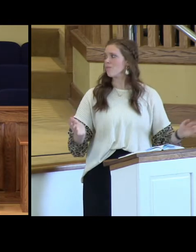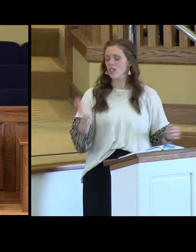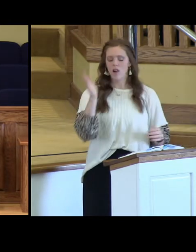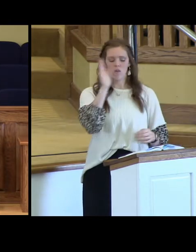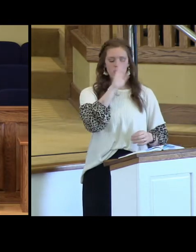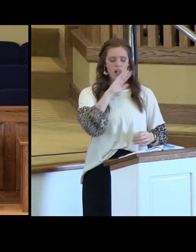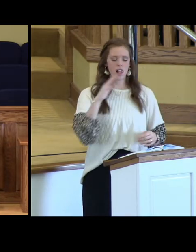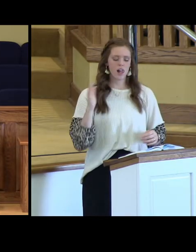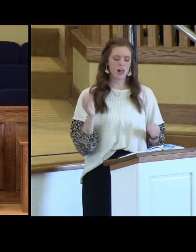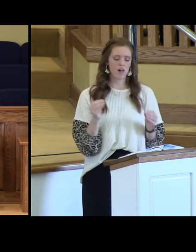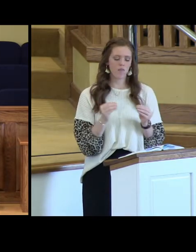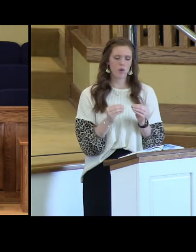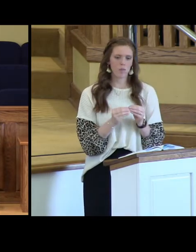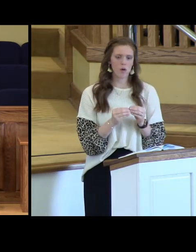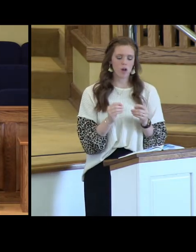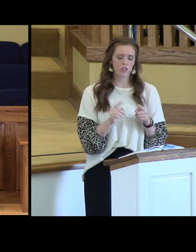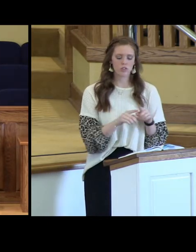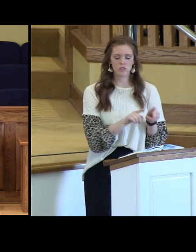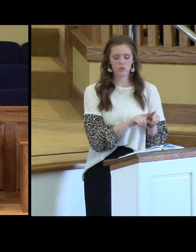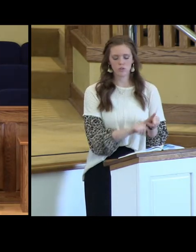heaven.